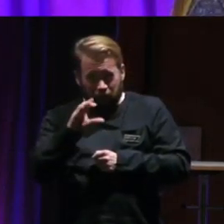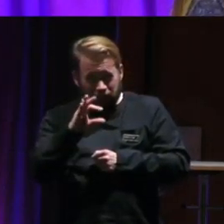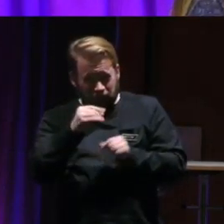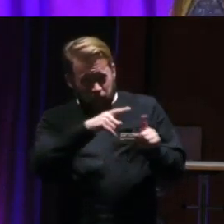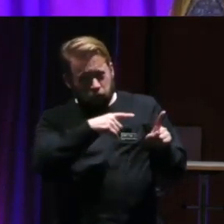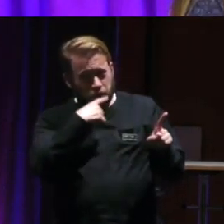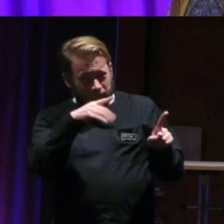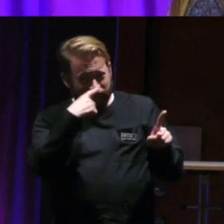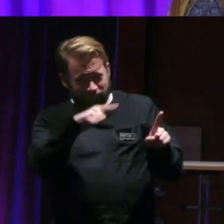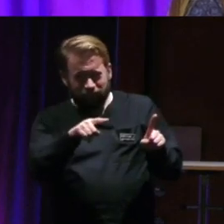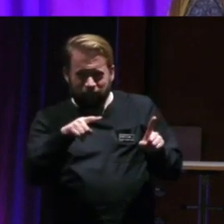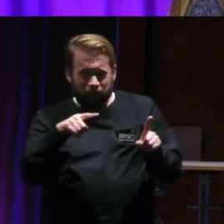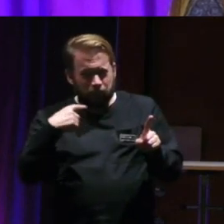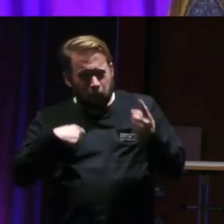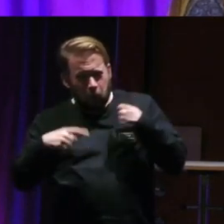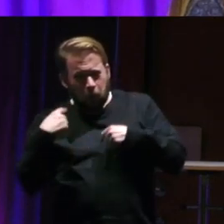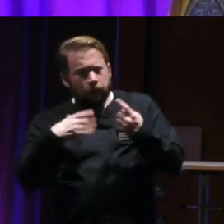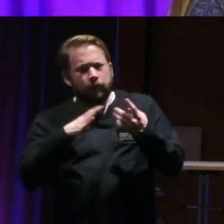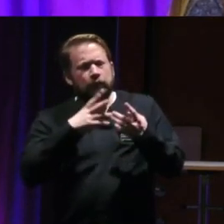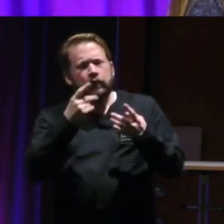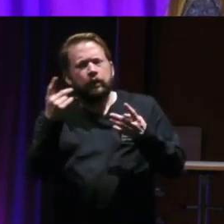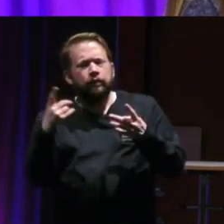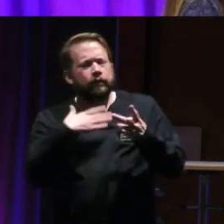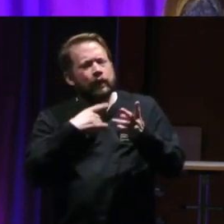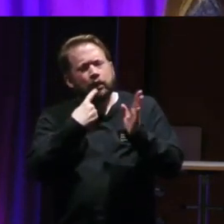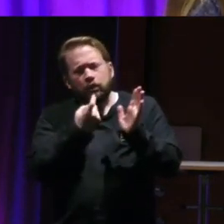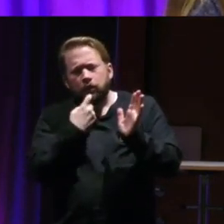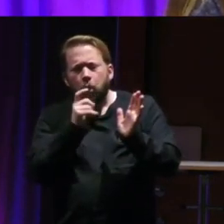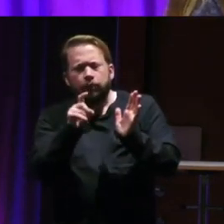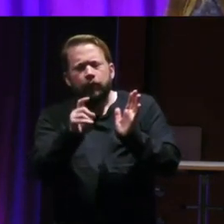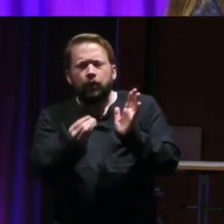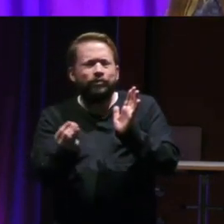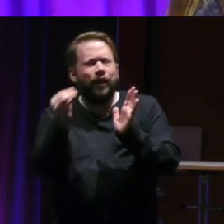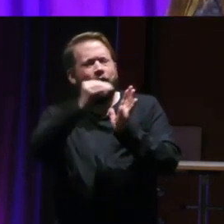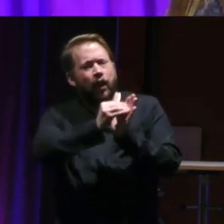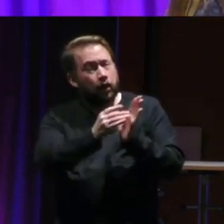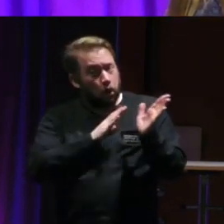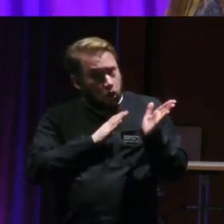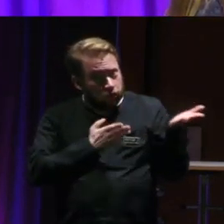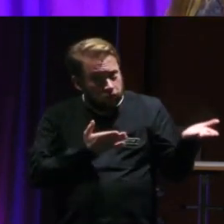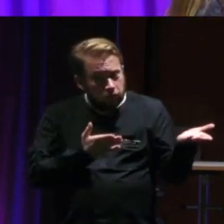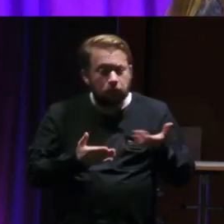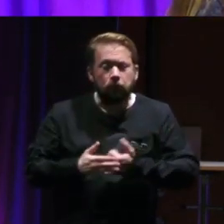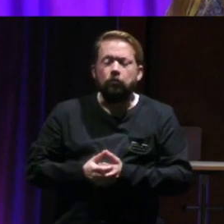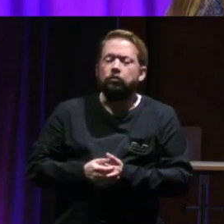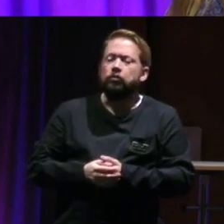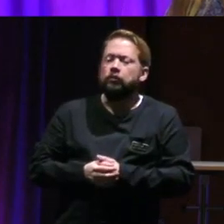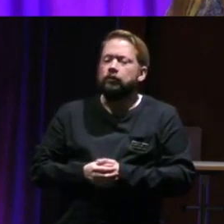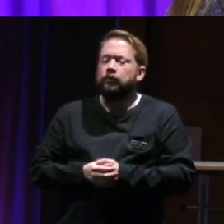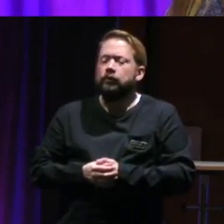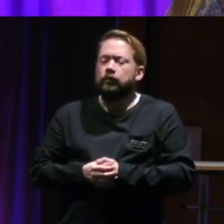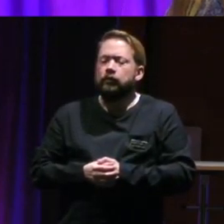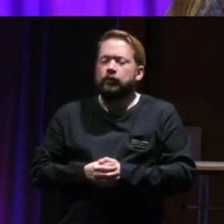had been tortured. Is there anything else you want to comment on? Because it was about his time in prison.